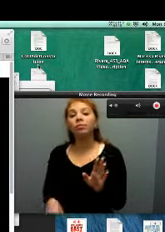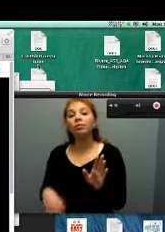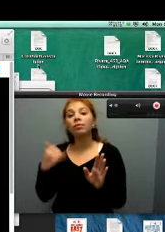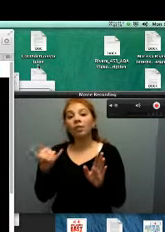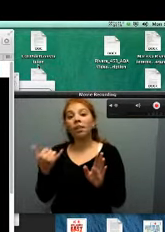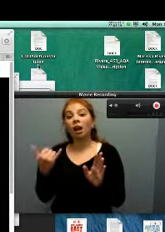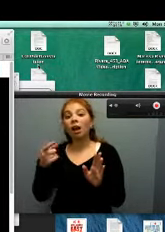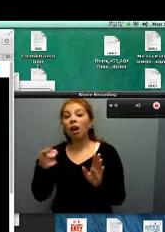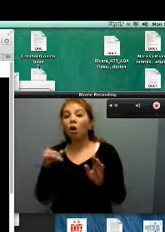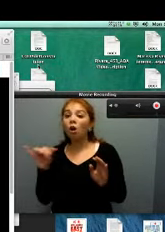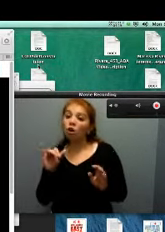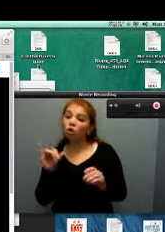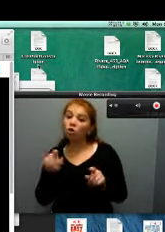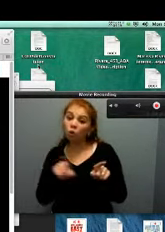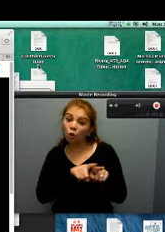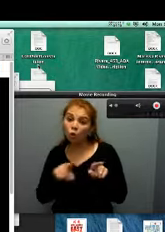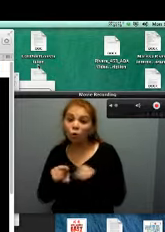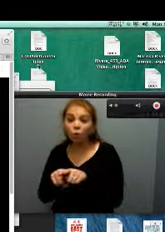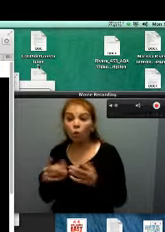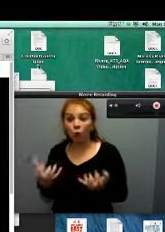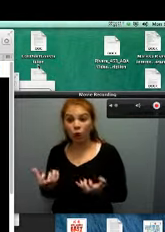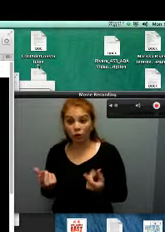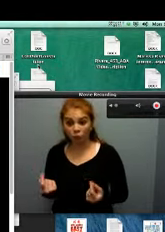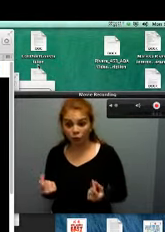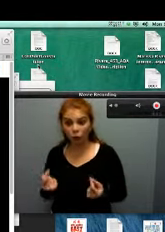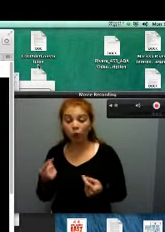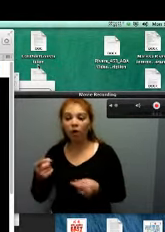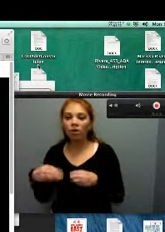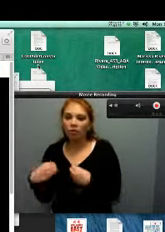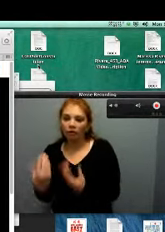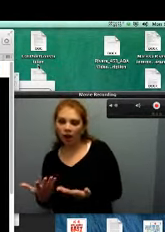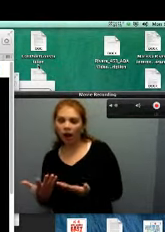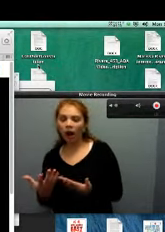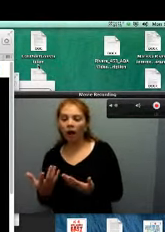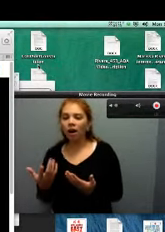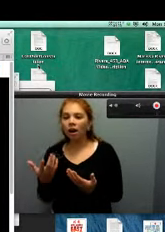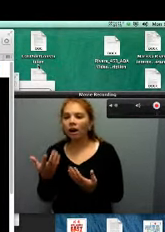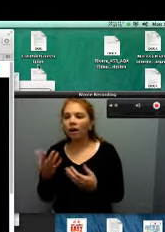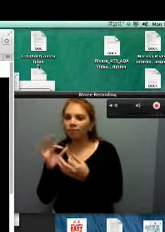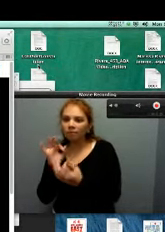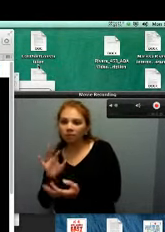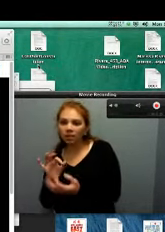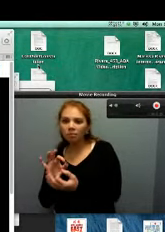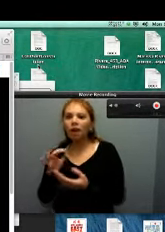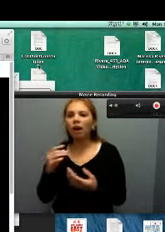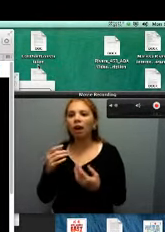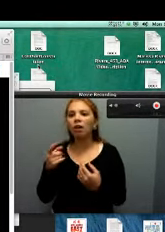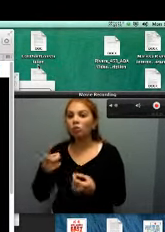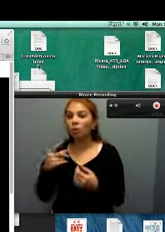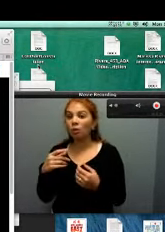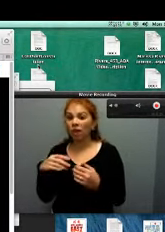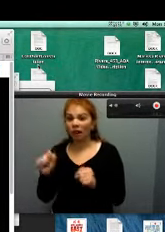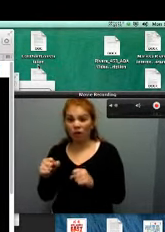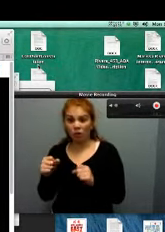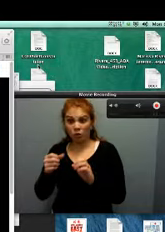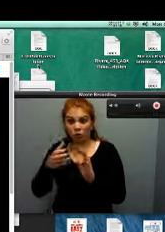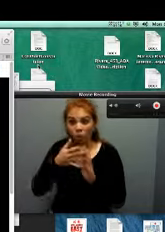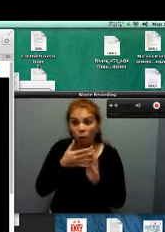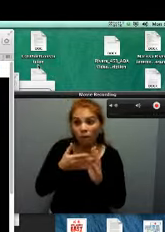But also what you want to do is also provide them feedback so that going